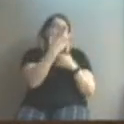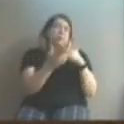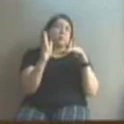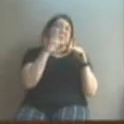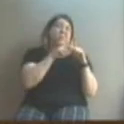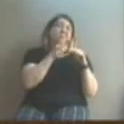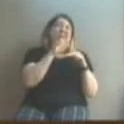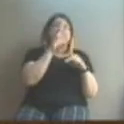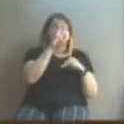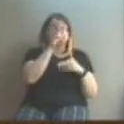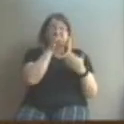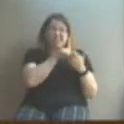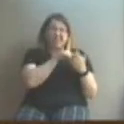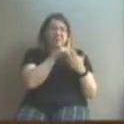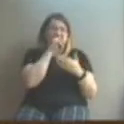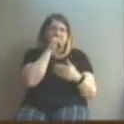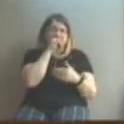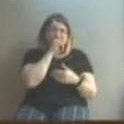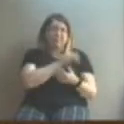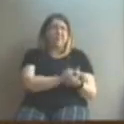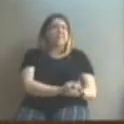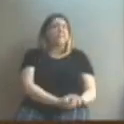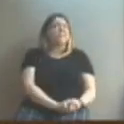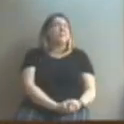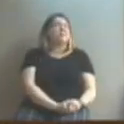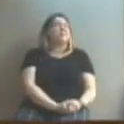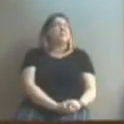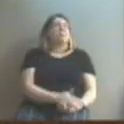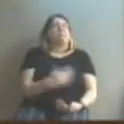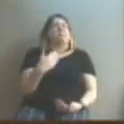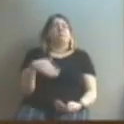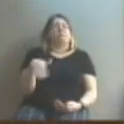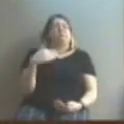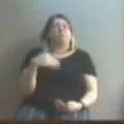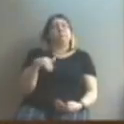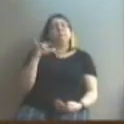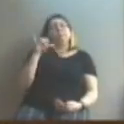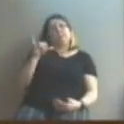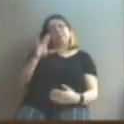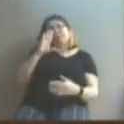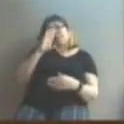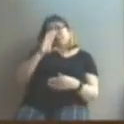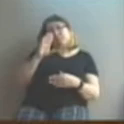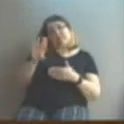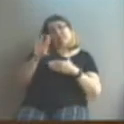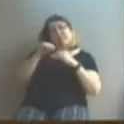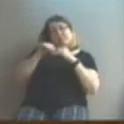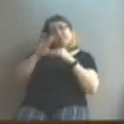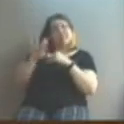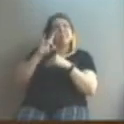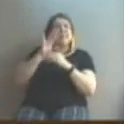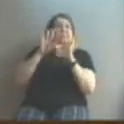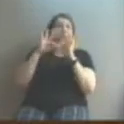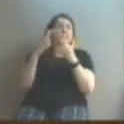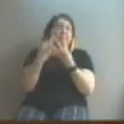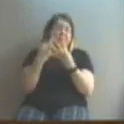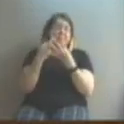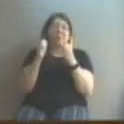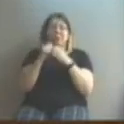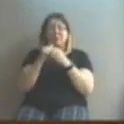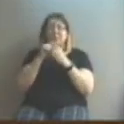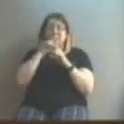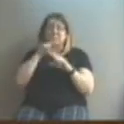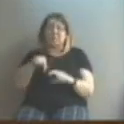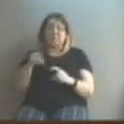by almost 6,000 kids. I mean, that's a direct impact on our families. And along with this too, with